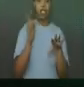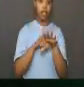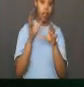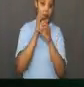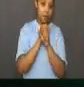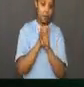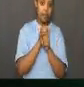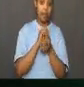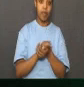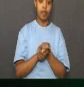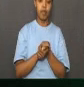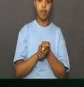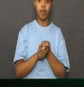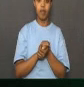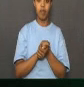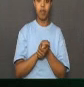Time's up.